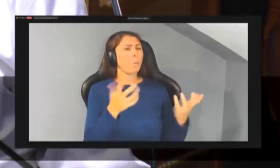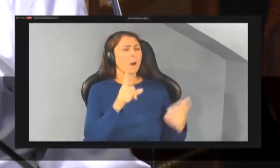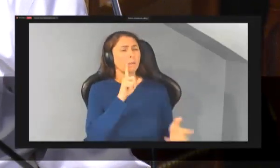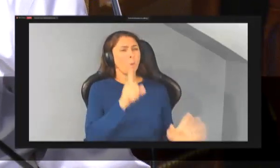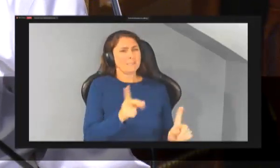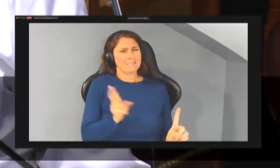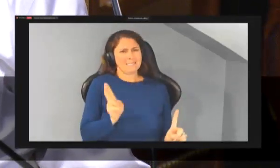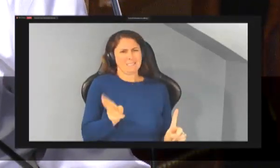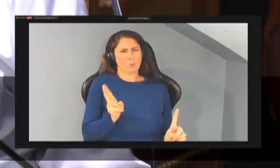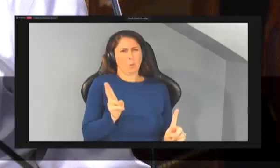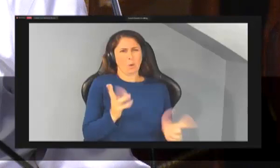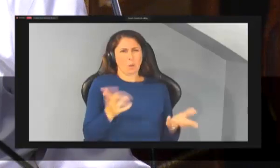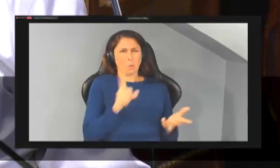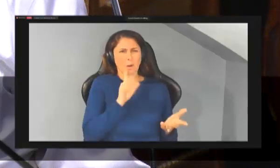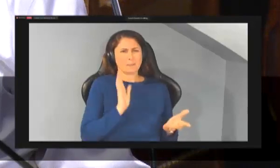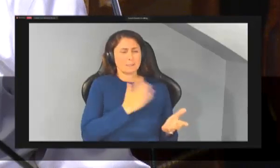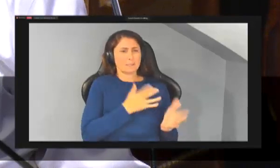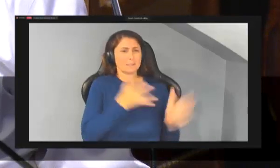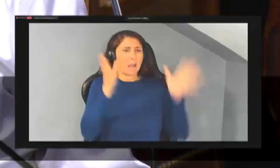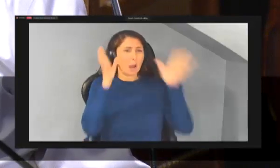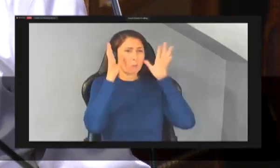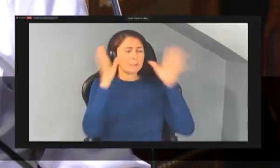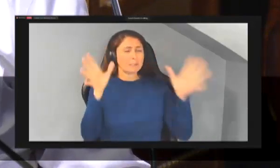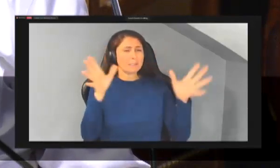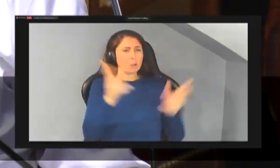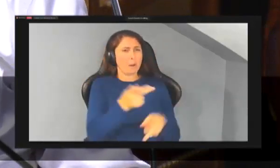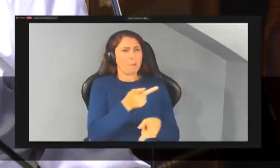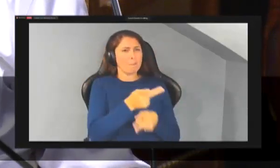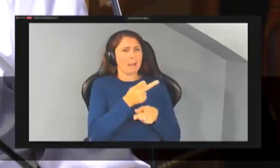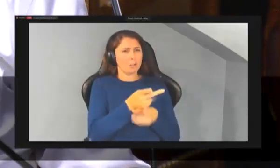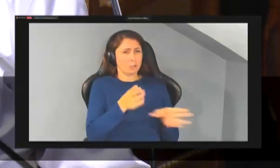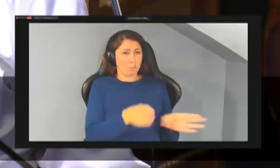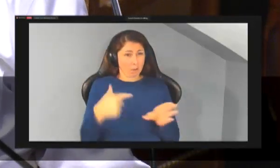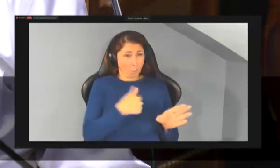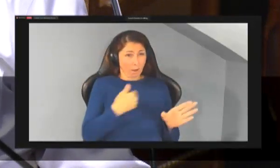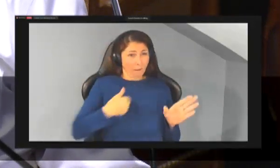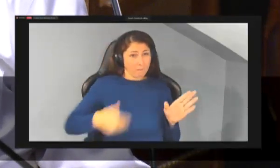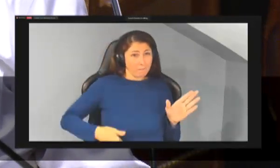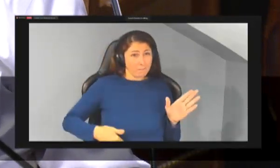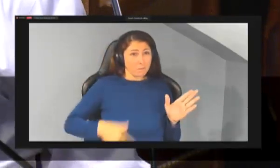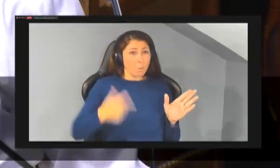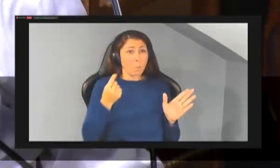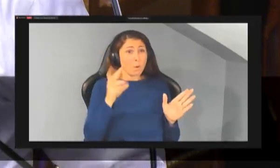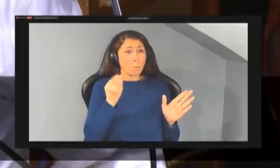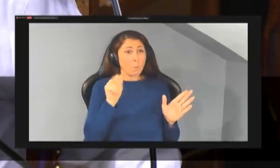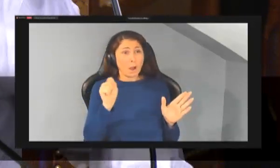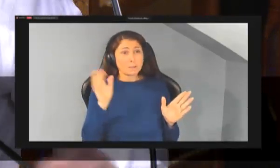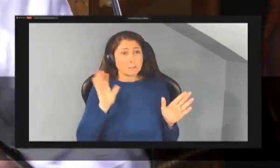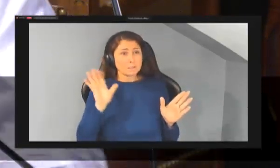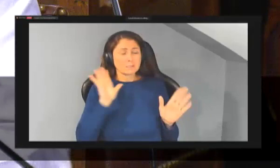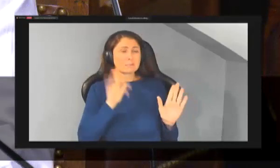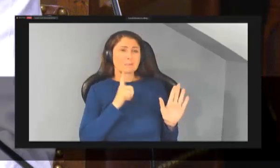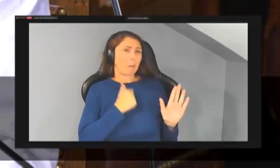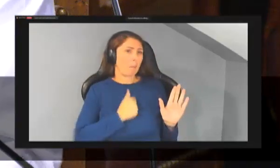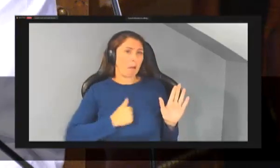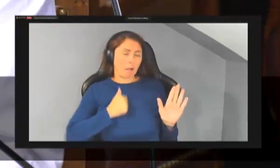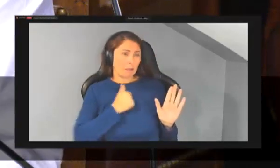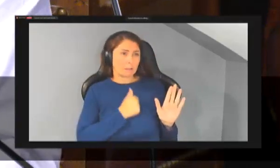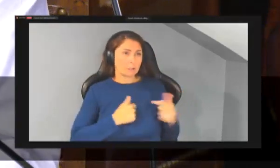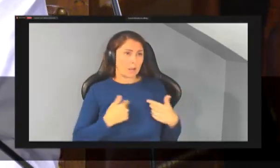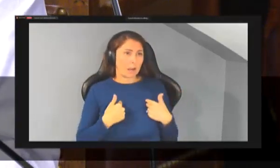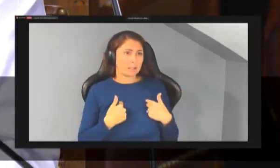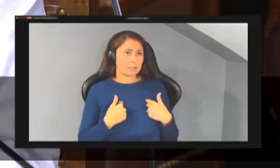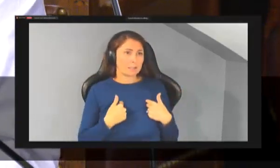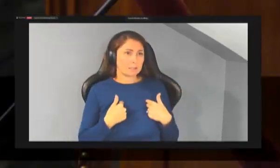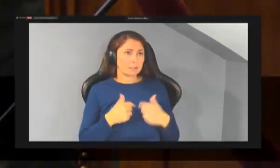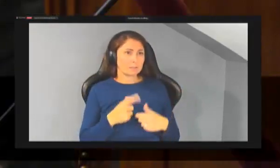what was historically our deer management plan? Do we have a sense of what it was? I apologize, I wasn't paying attention.